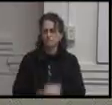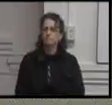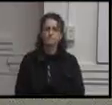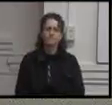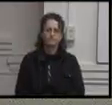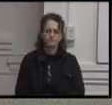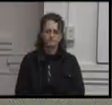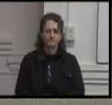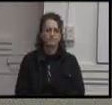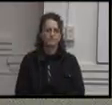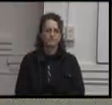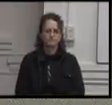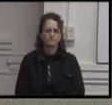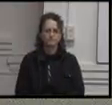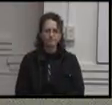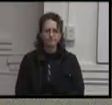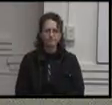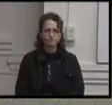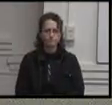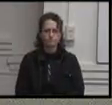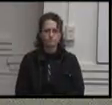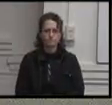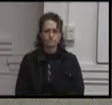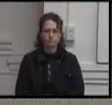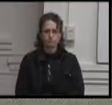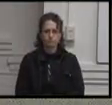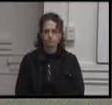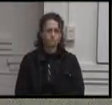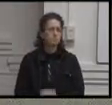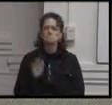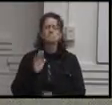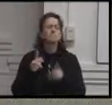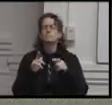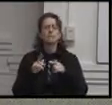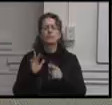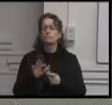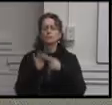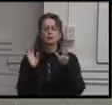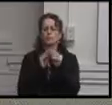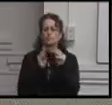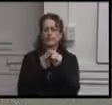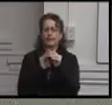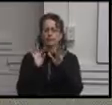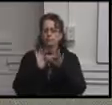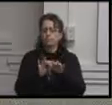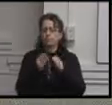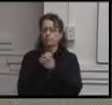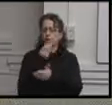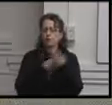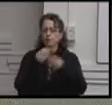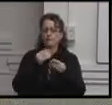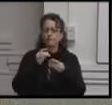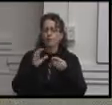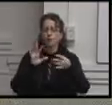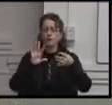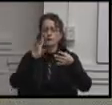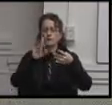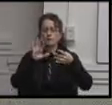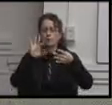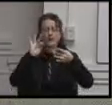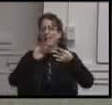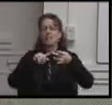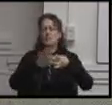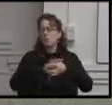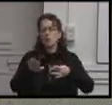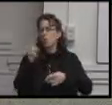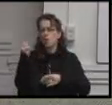we're not going to schedule a special meeting for the 9th because it looks like we're not going to have information, but we'll put it on the budget for the meeting on the 16th of